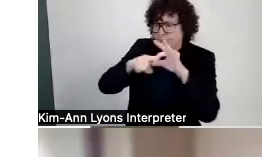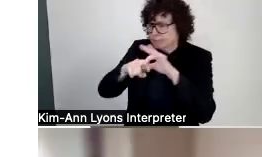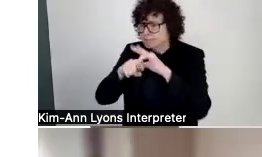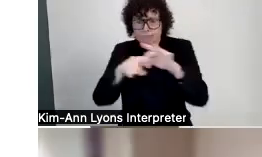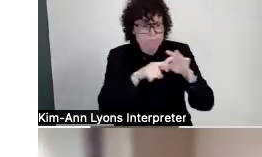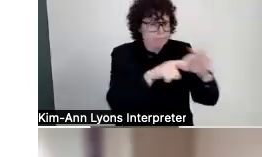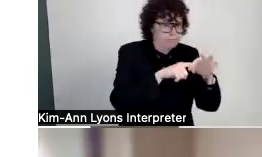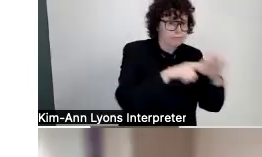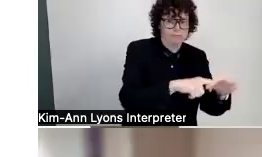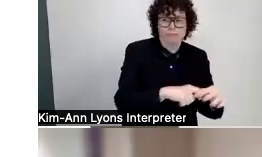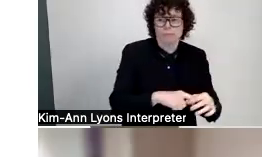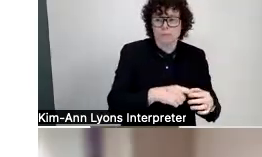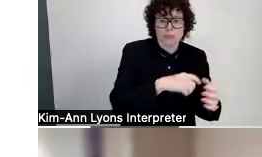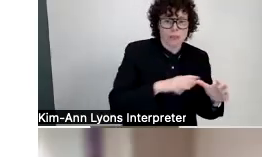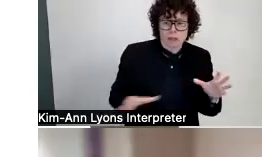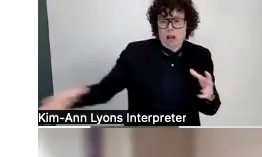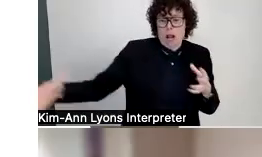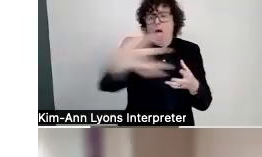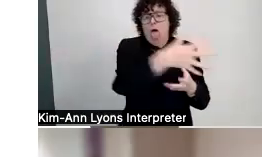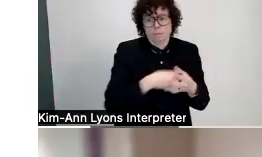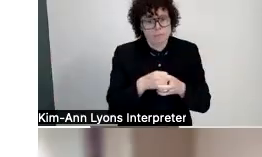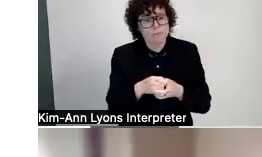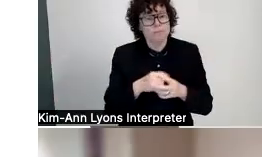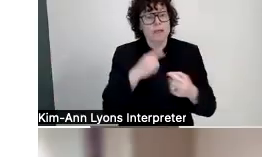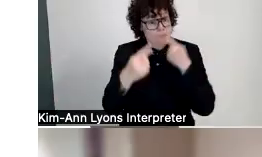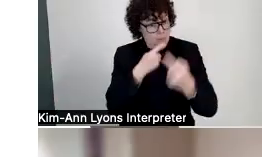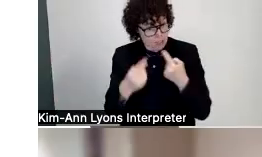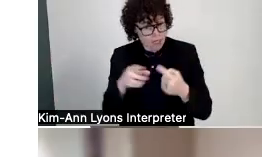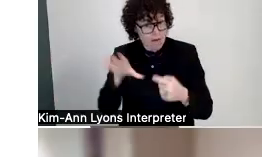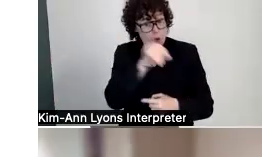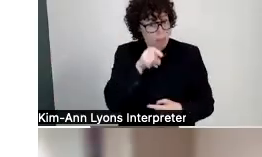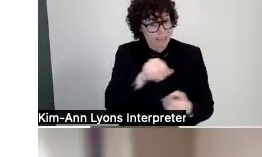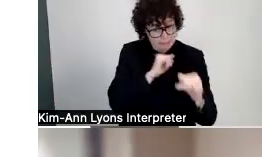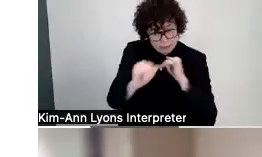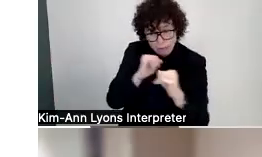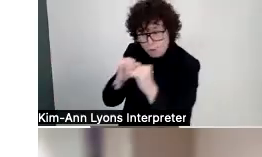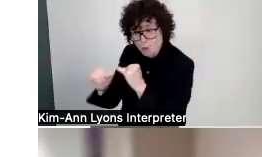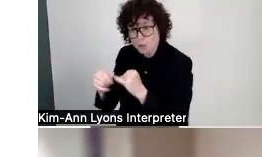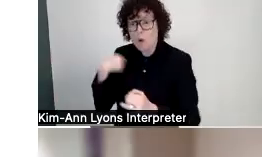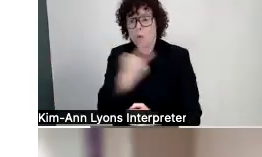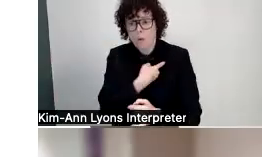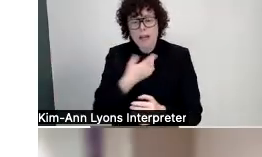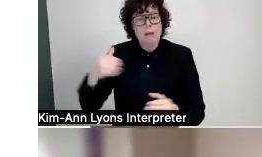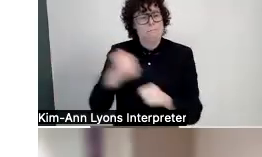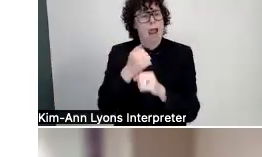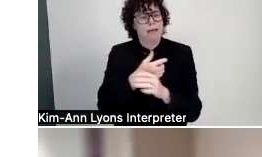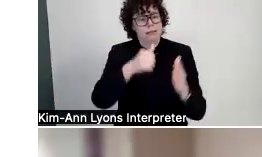disability. We used this information and all the information from the scoping and gap analysis to write a list of